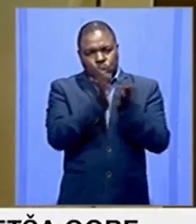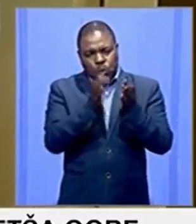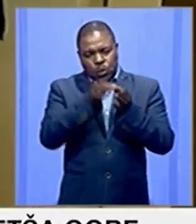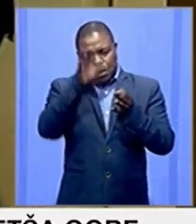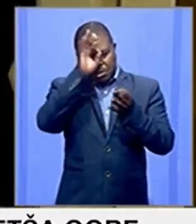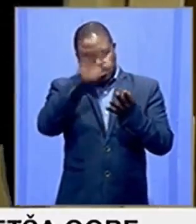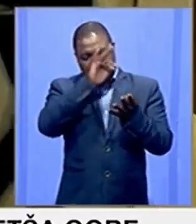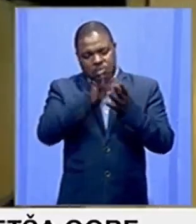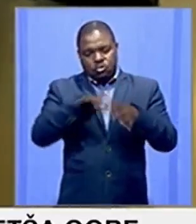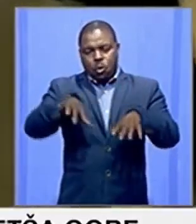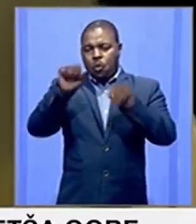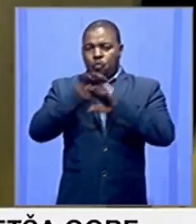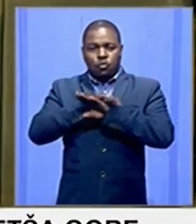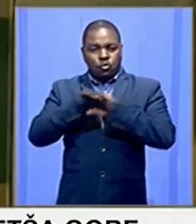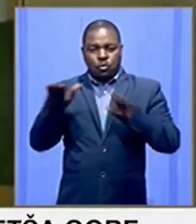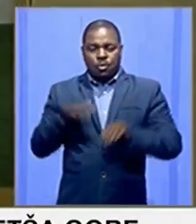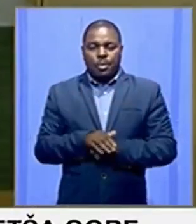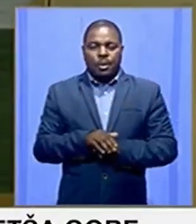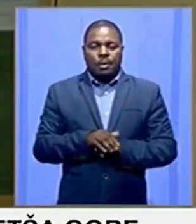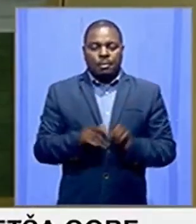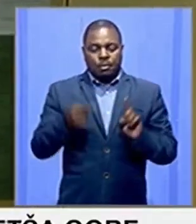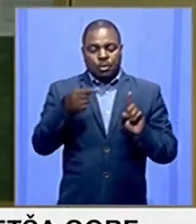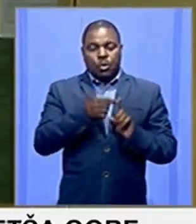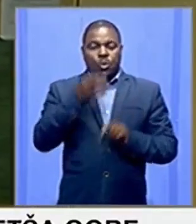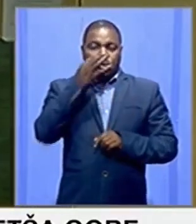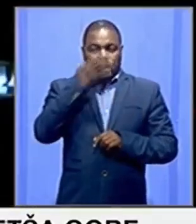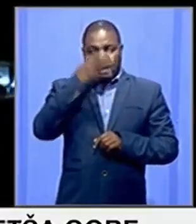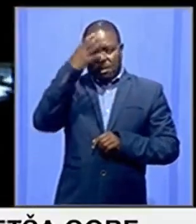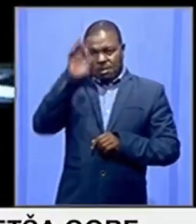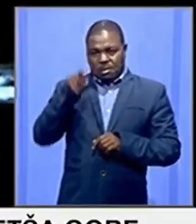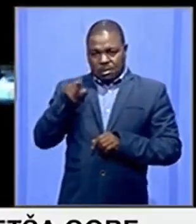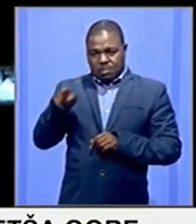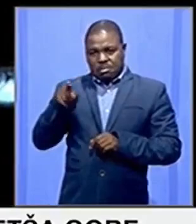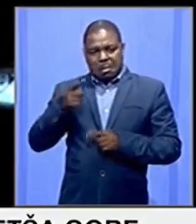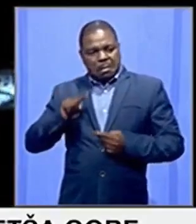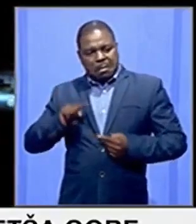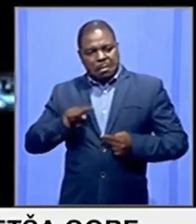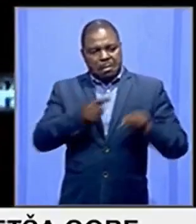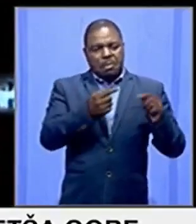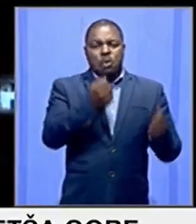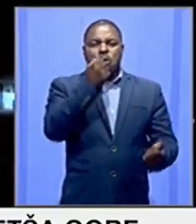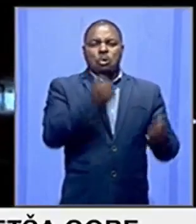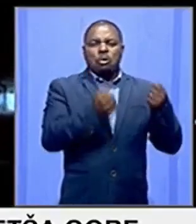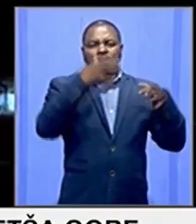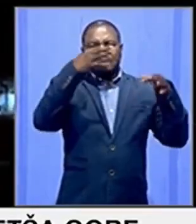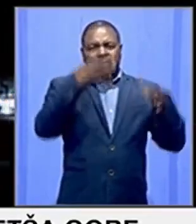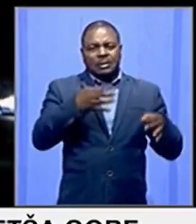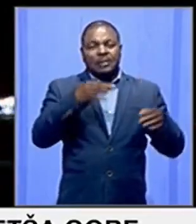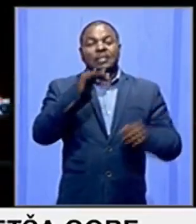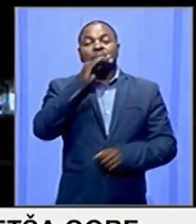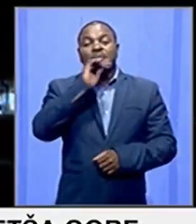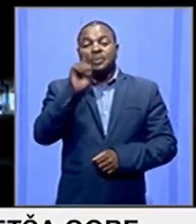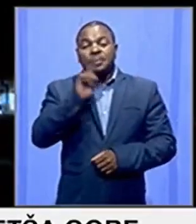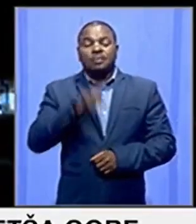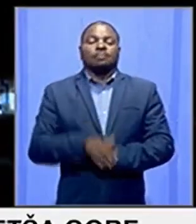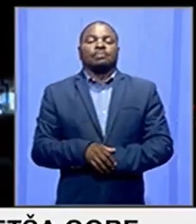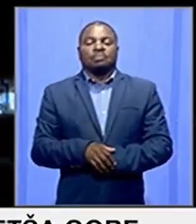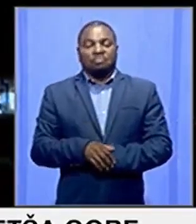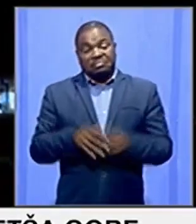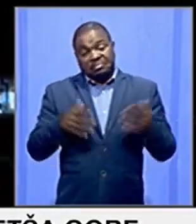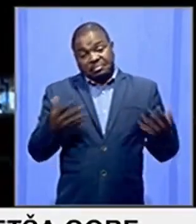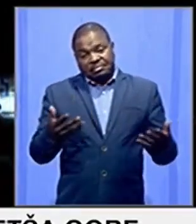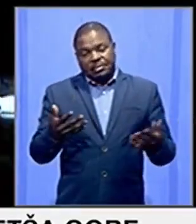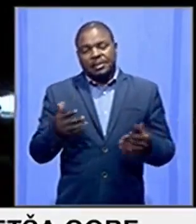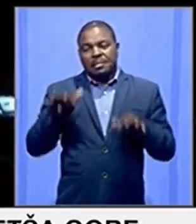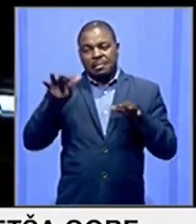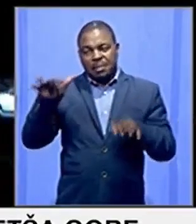mohlagase. O tlaleleditše ka gore kgato e tšerego ke mmušo go hlotla taelo ya kgorokgolo-tsheko e tlo feleletša e dirile gore e be